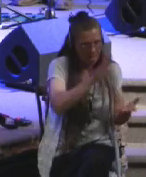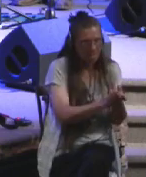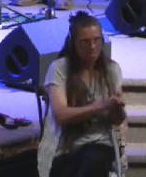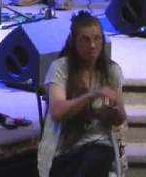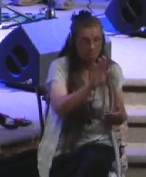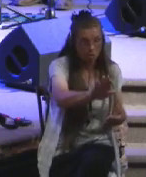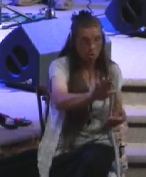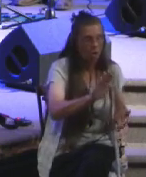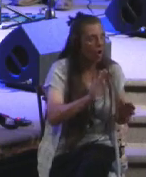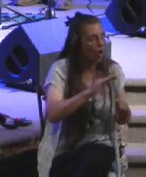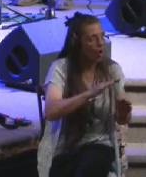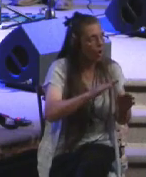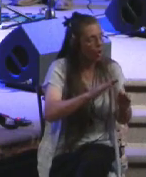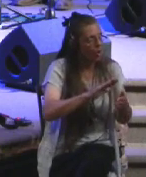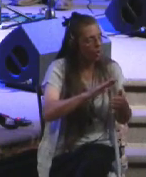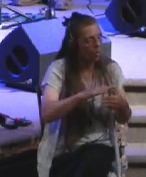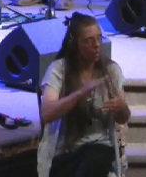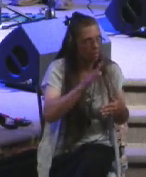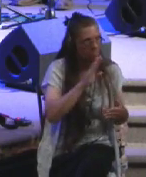your kids need.